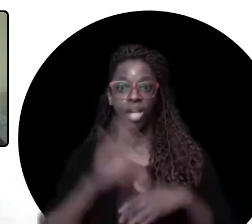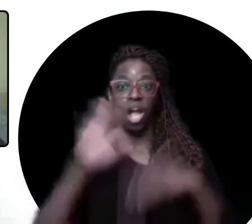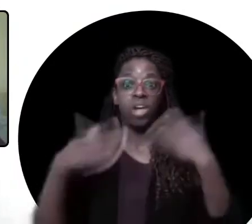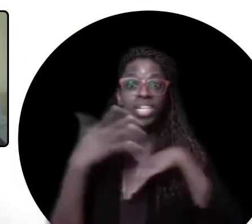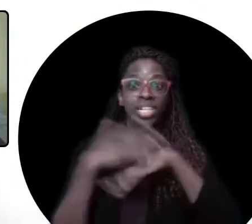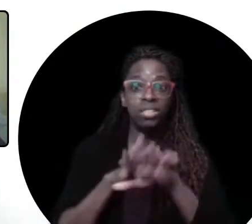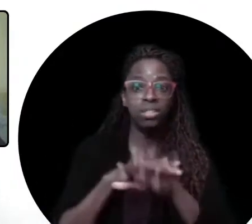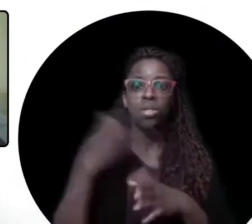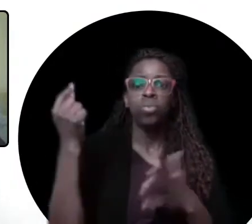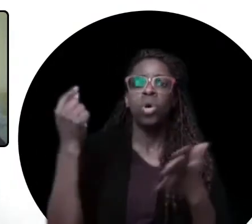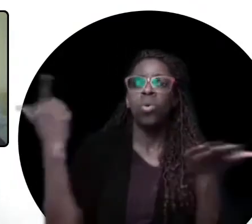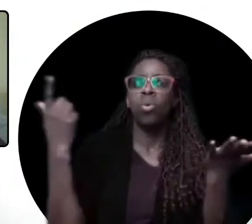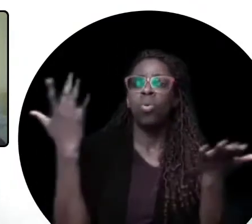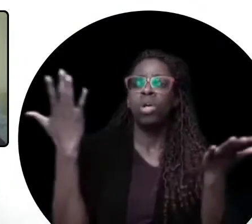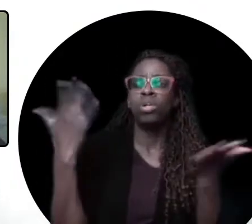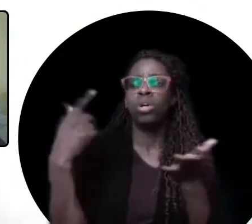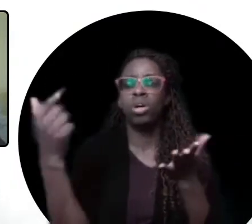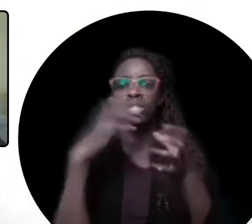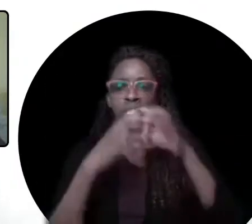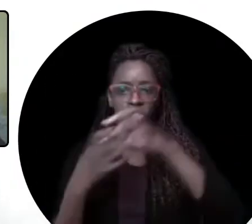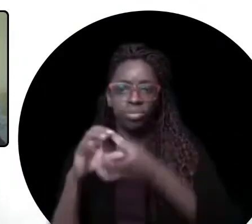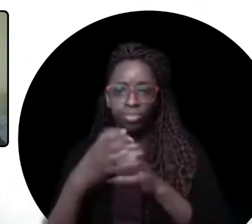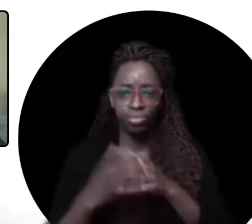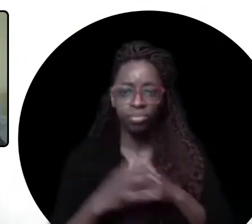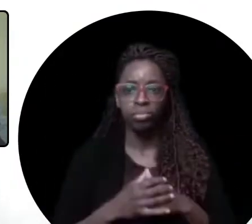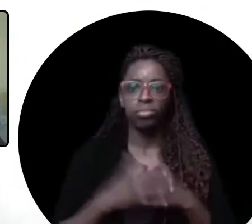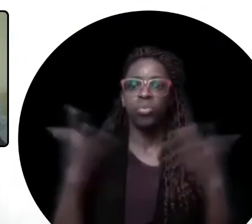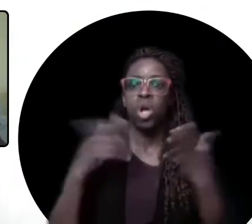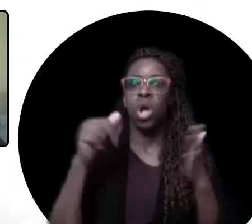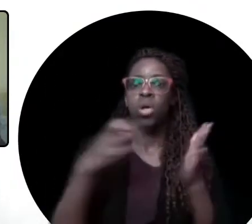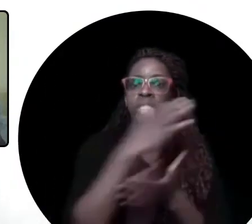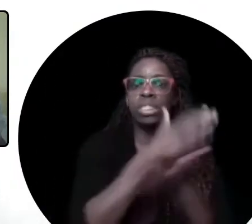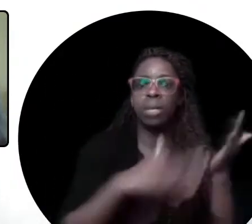on now as we're trying to build this work out?